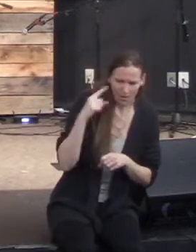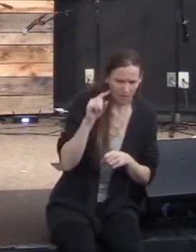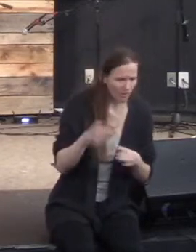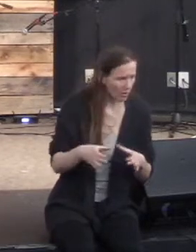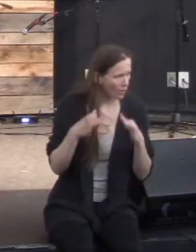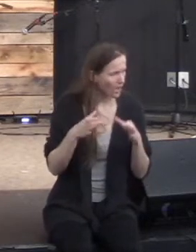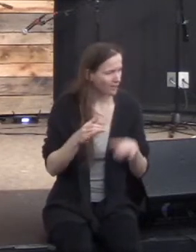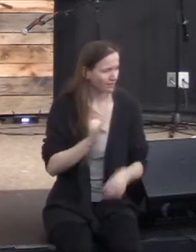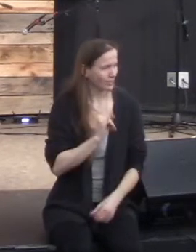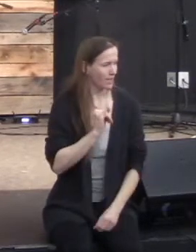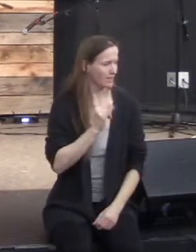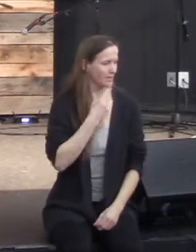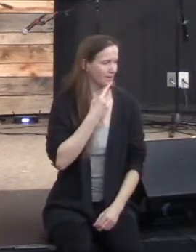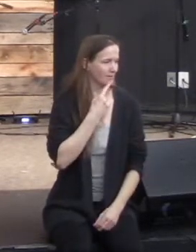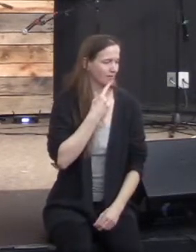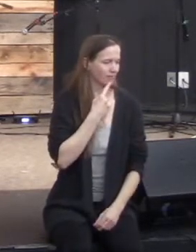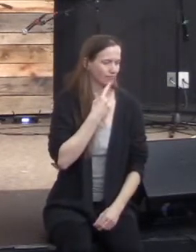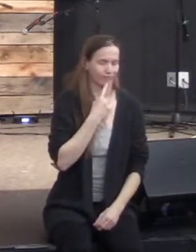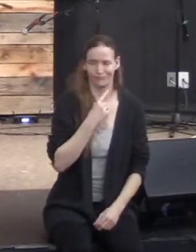Okay.